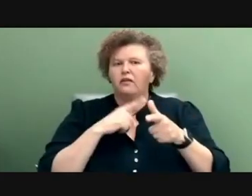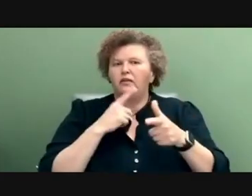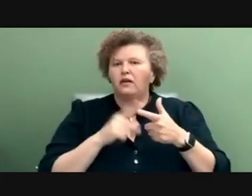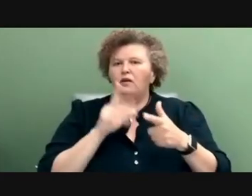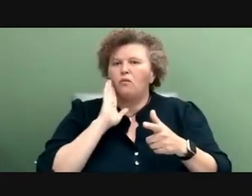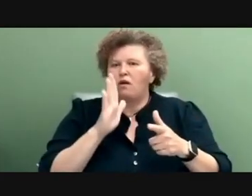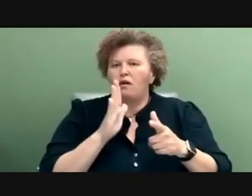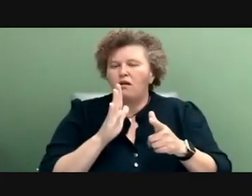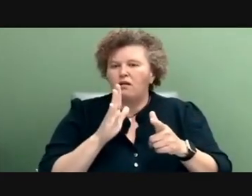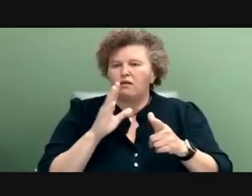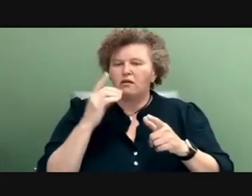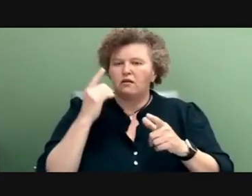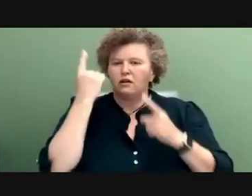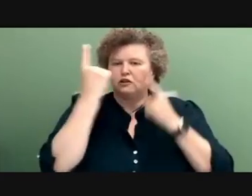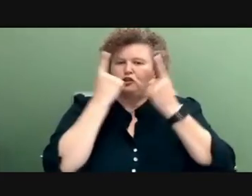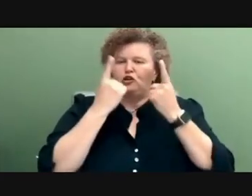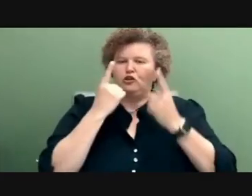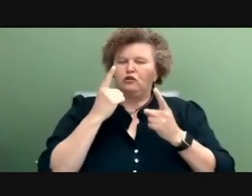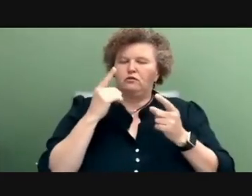3,